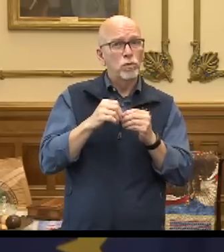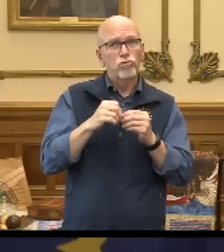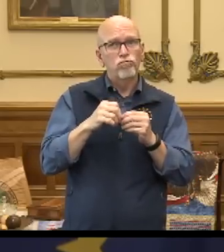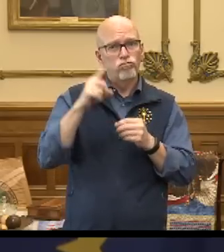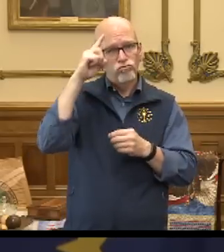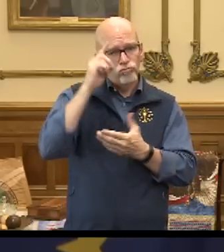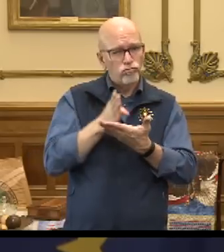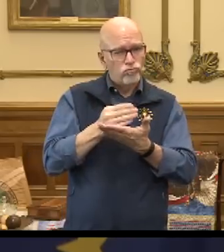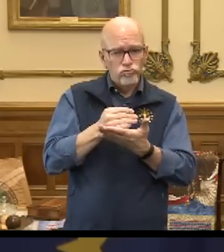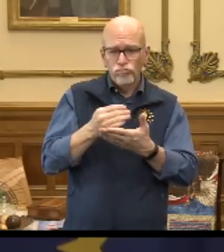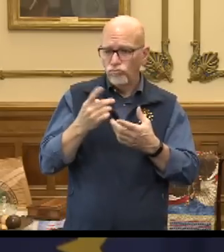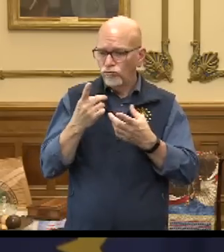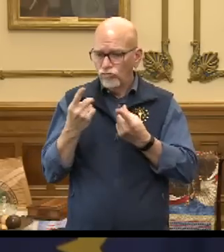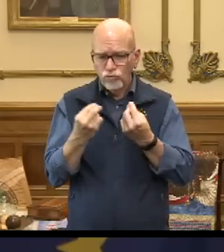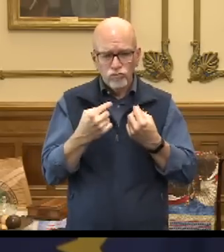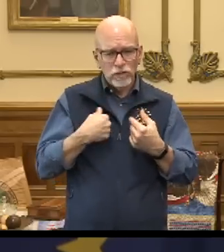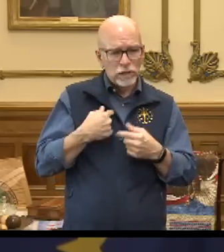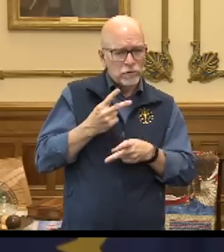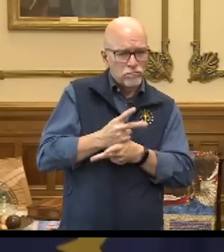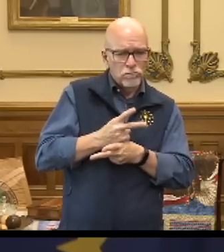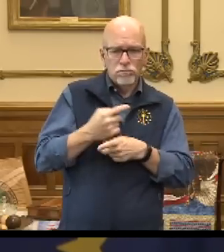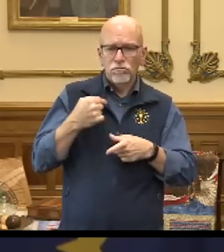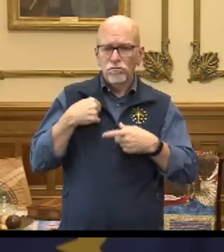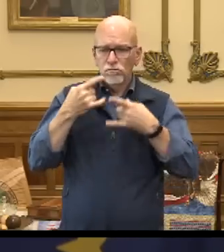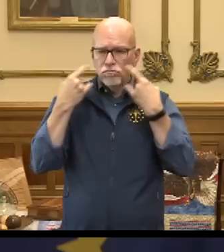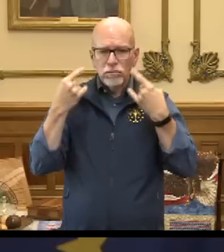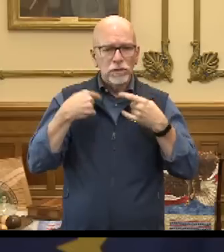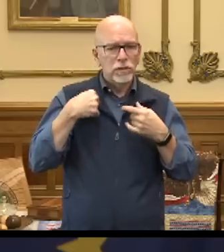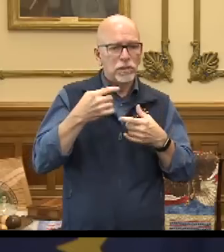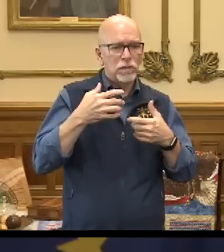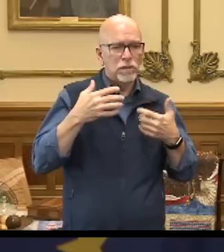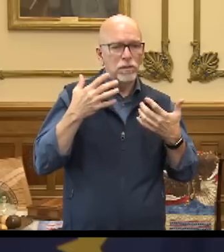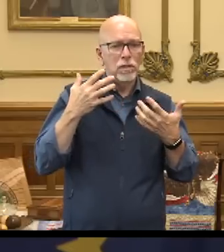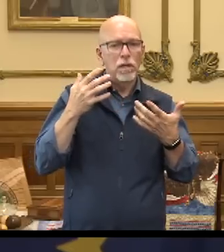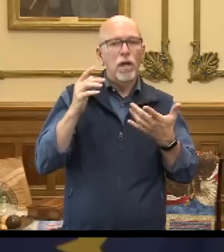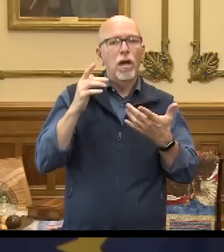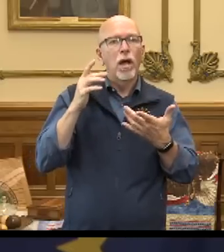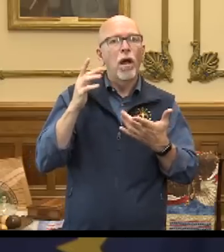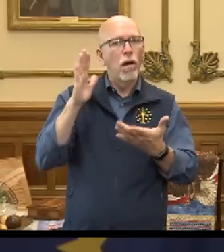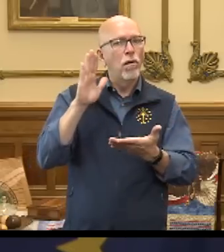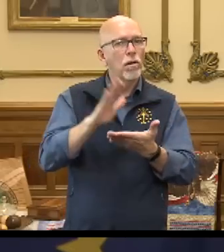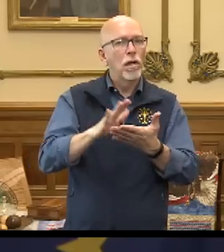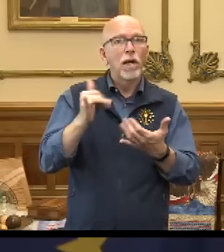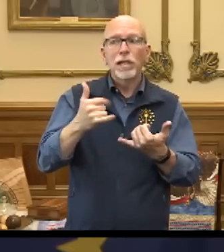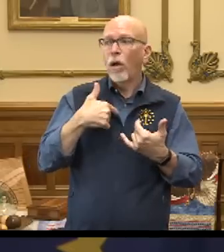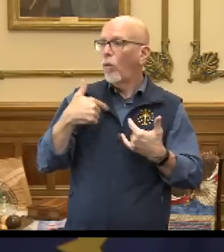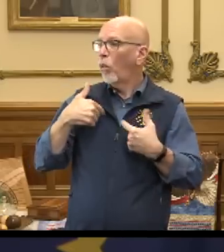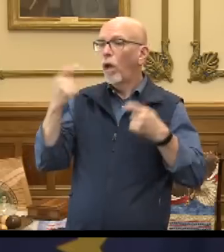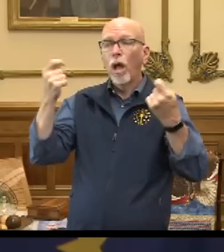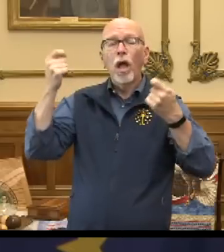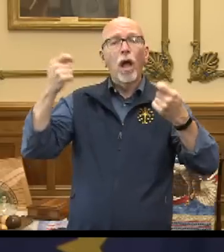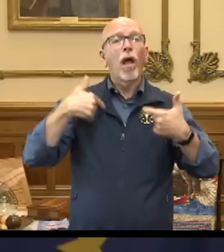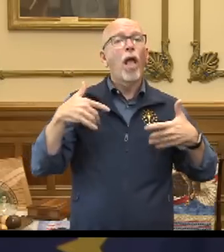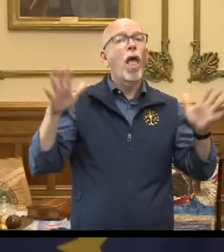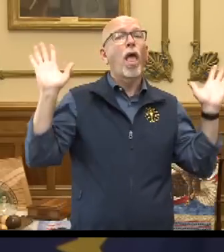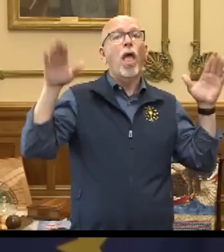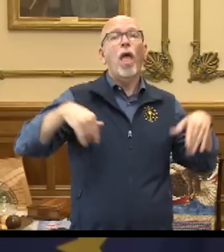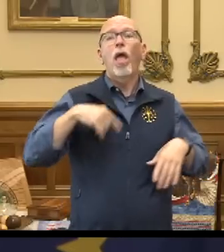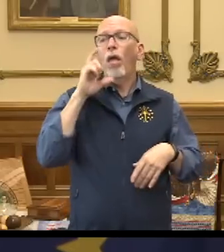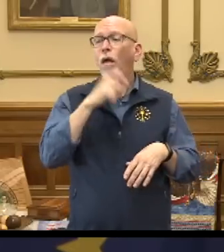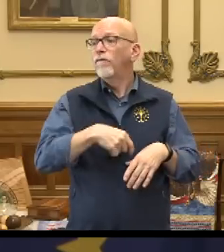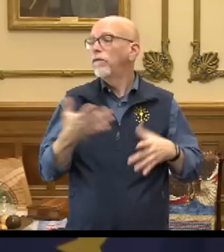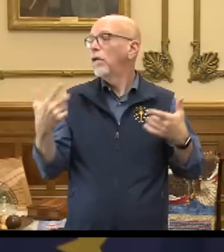doing everything they can to control the spread, and then folks let up because they're celebrating a low number, then